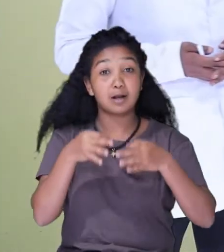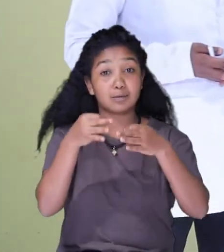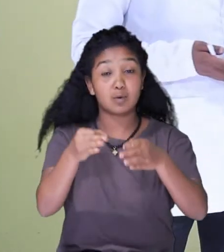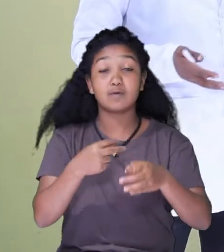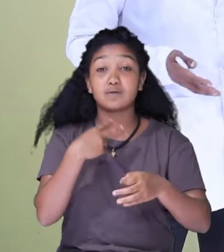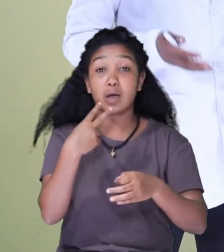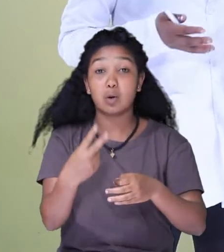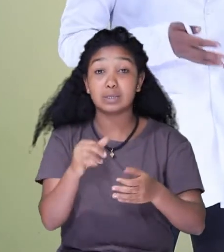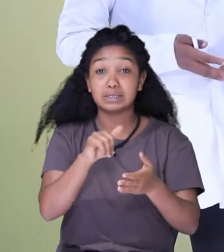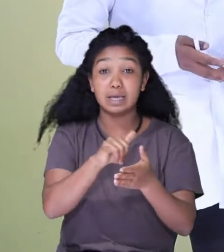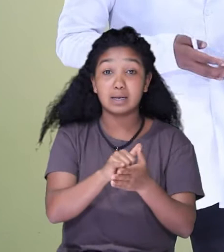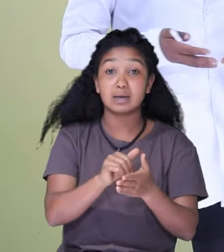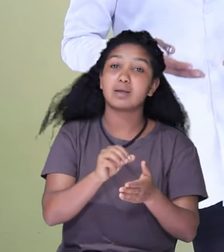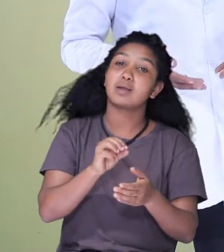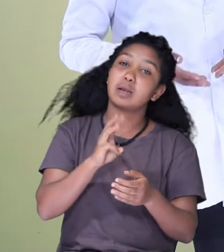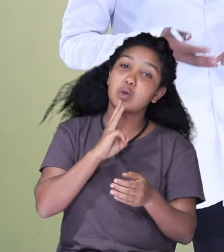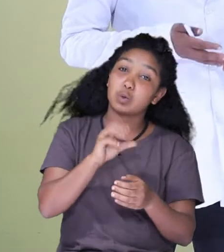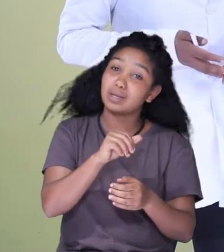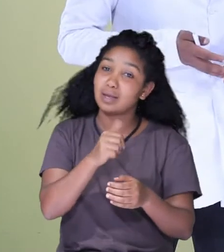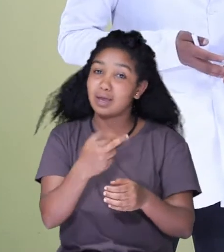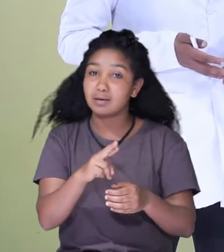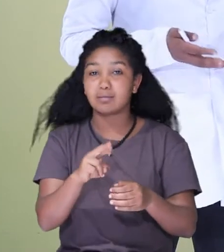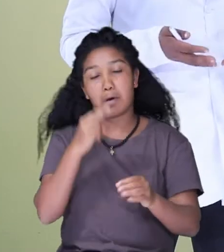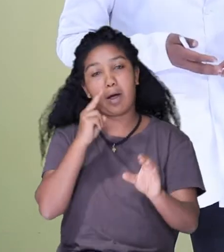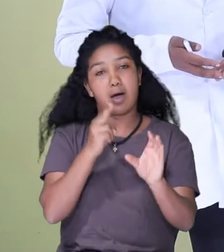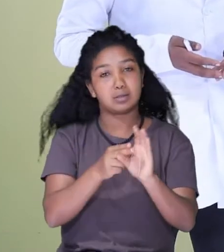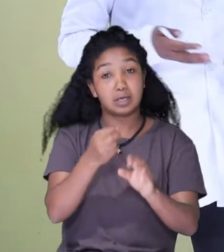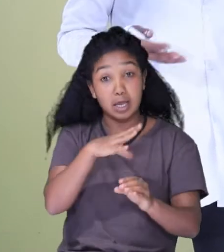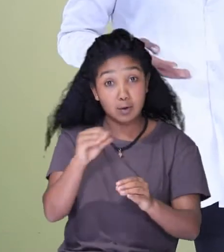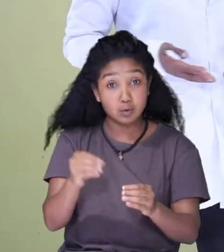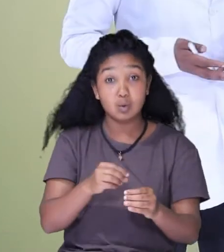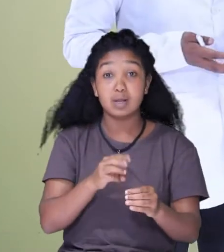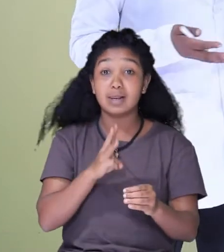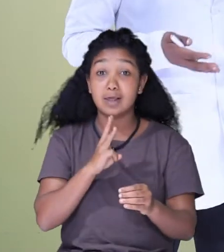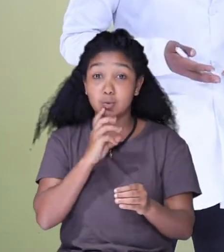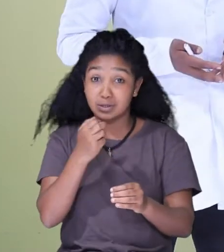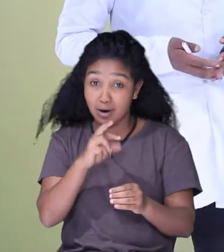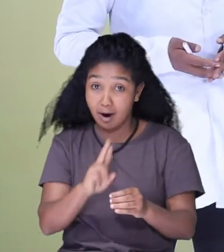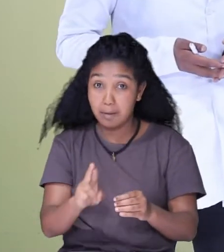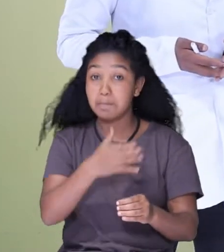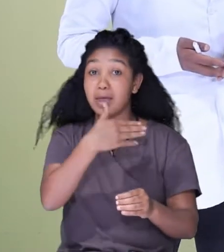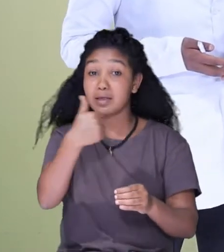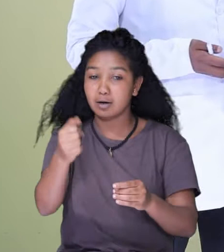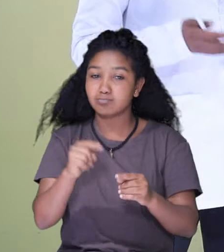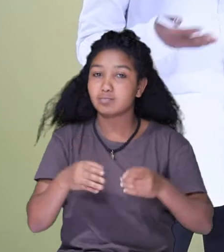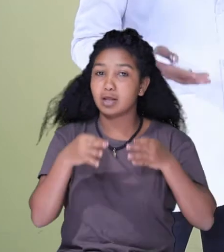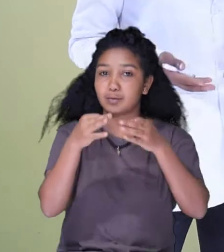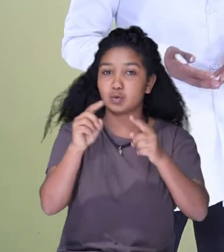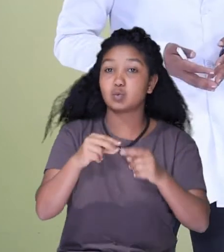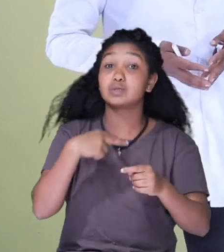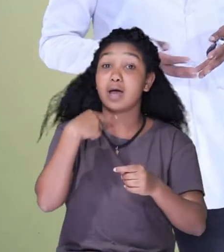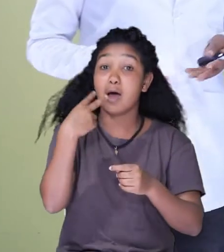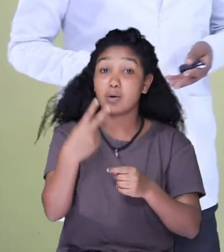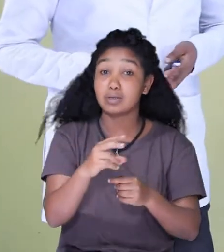of sound than liquid and gas, and also liquids are better transmit of